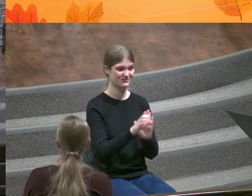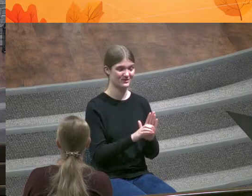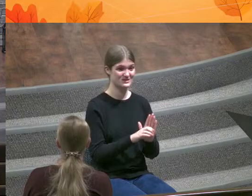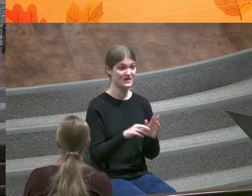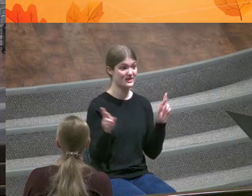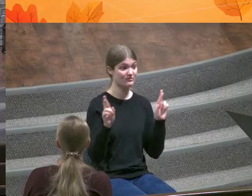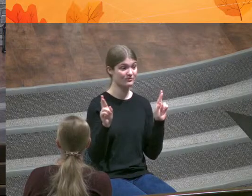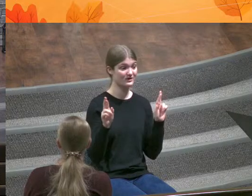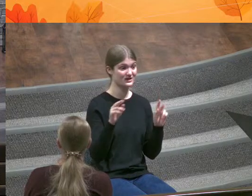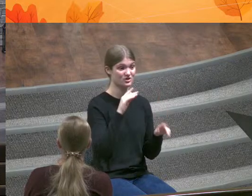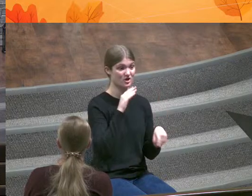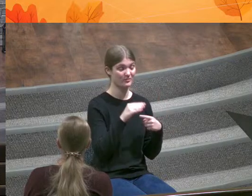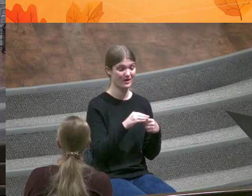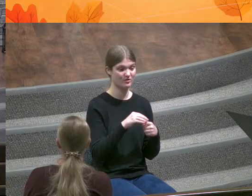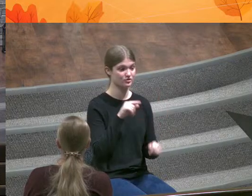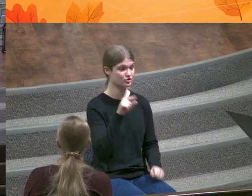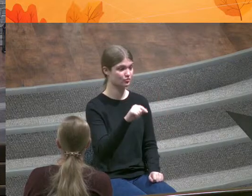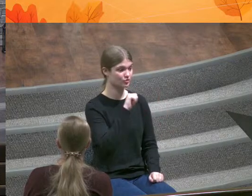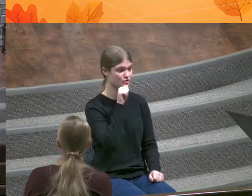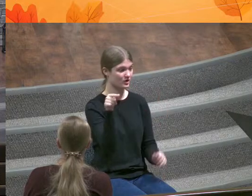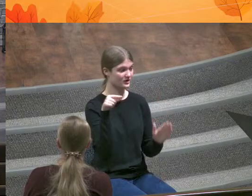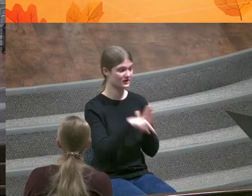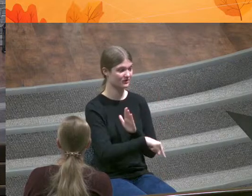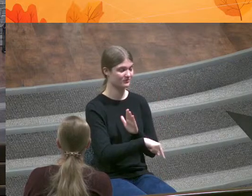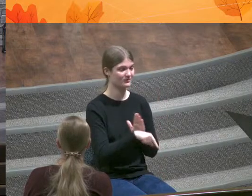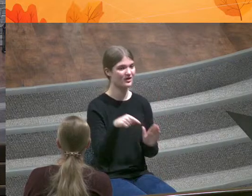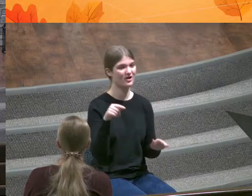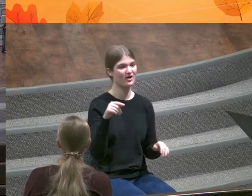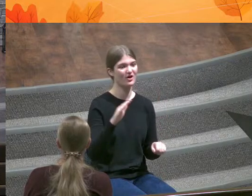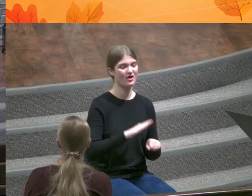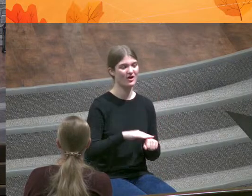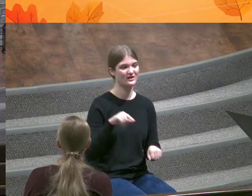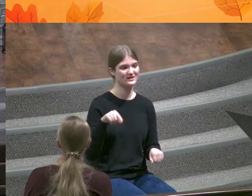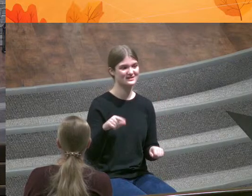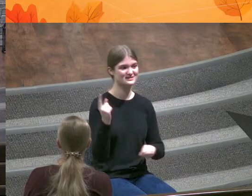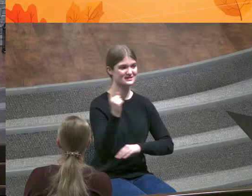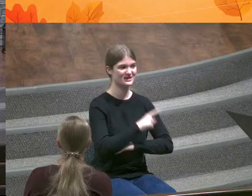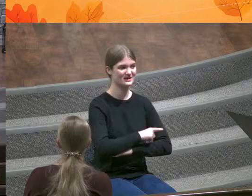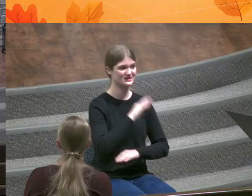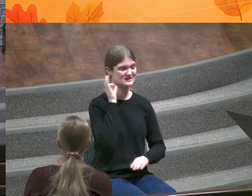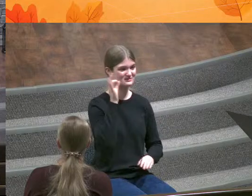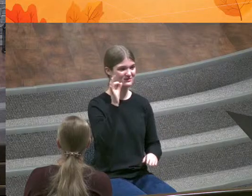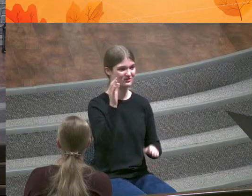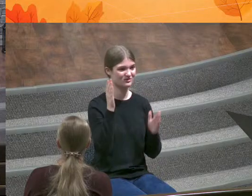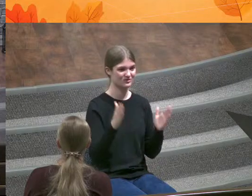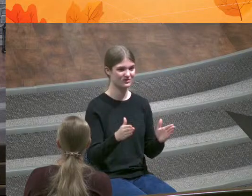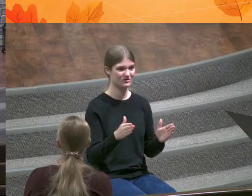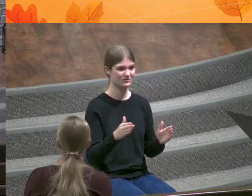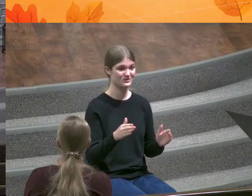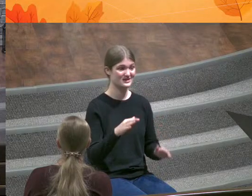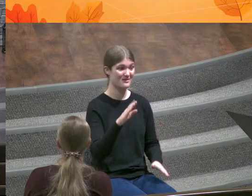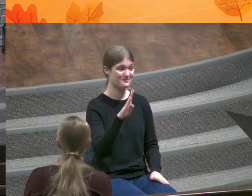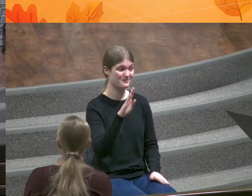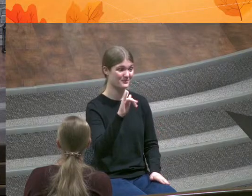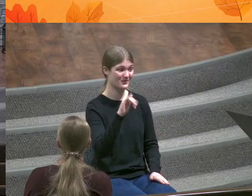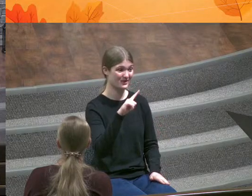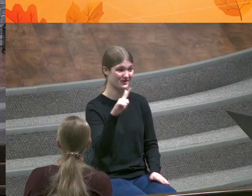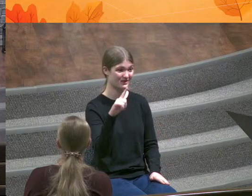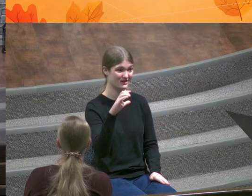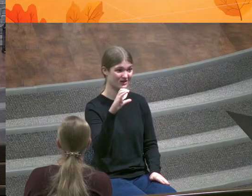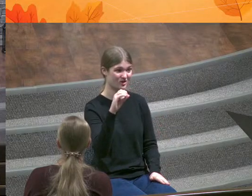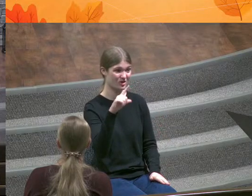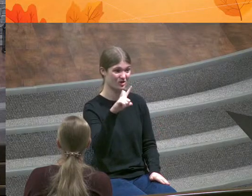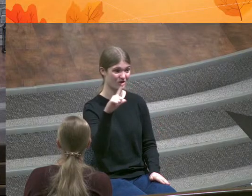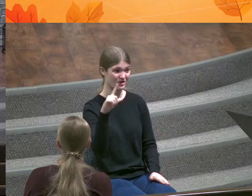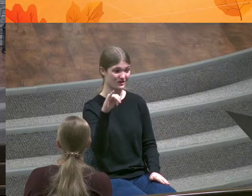Kill." And on this day, the speaker that particular night was to be Bill Collins, who was a professor